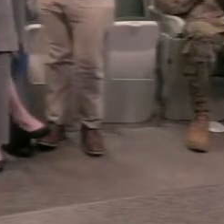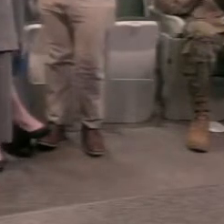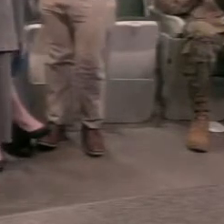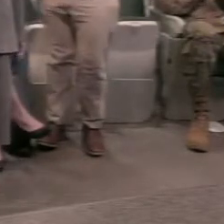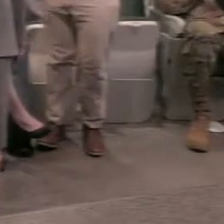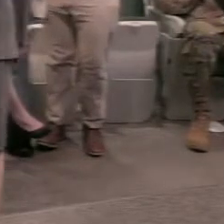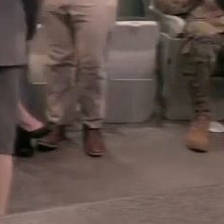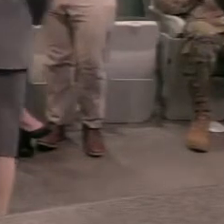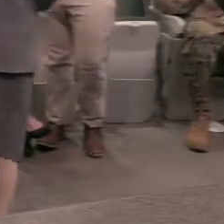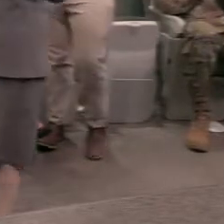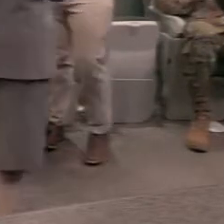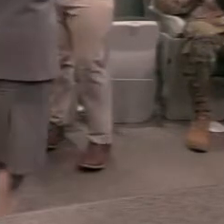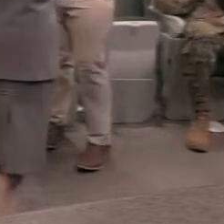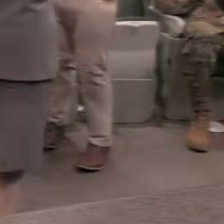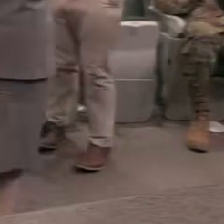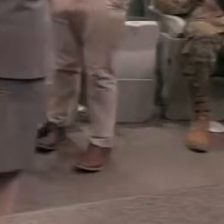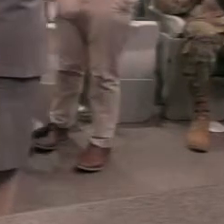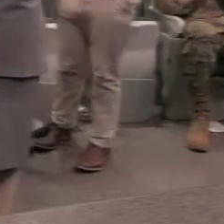I love you.